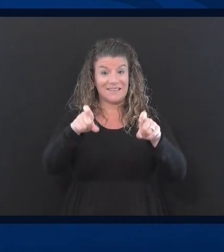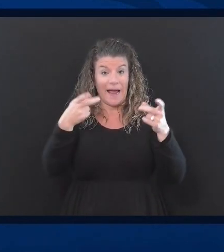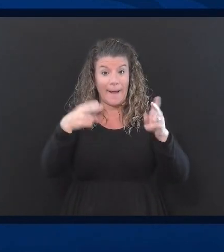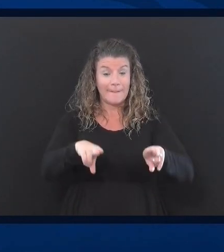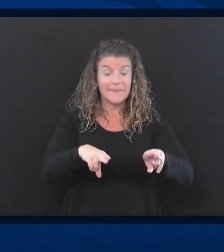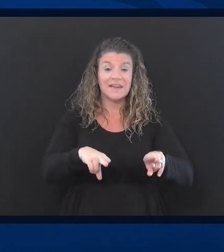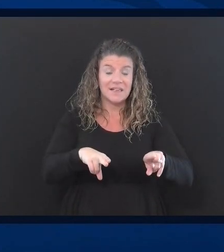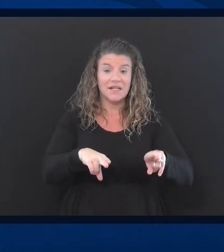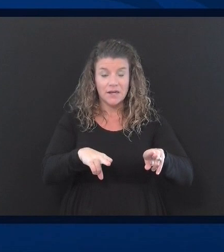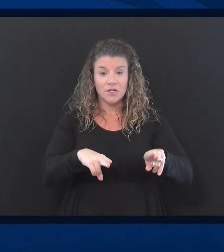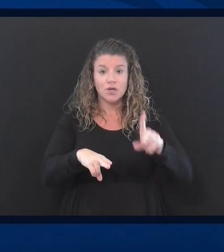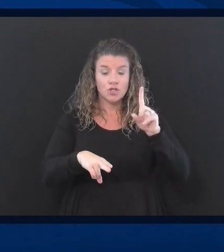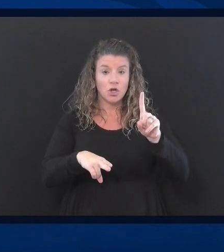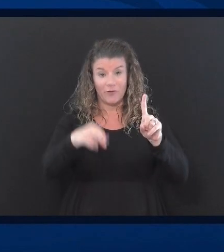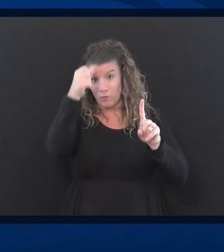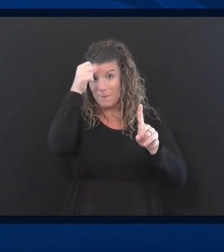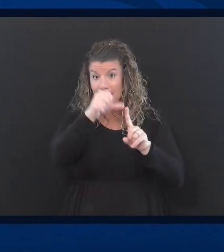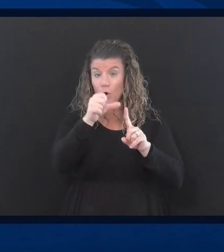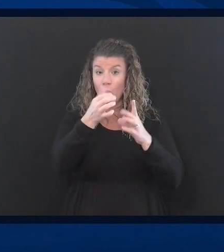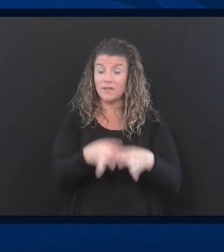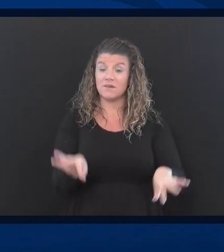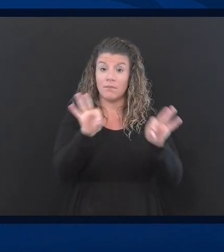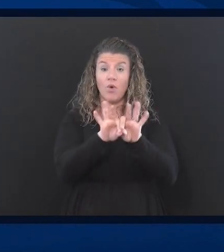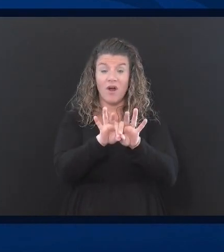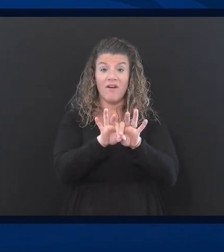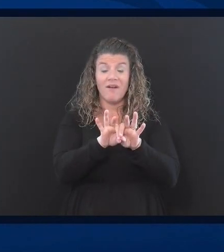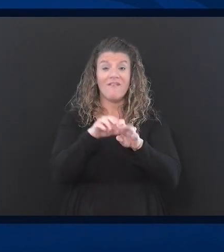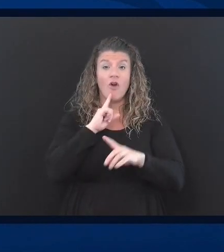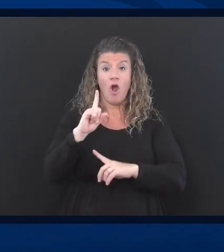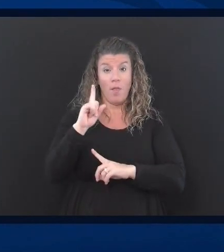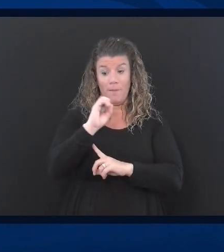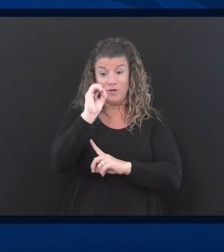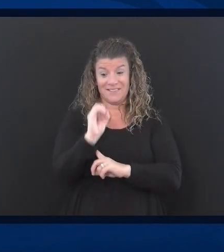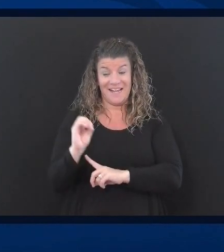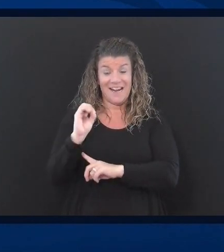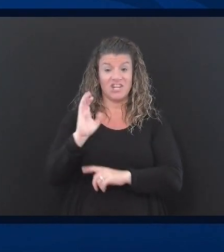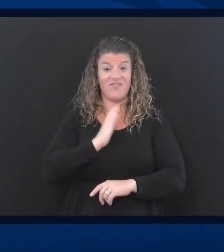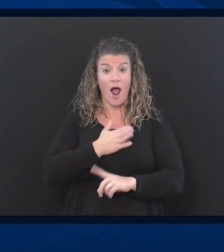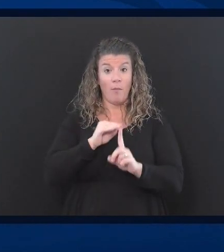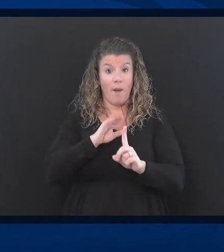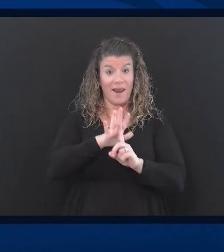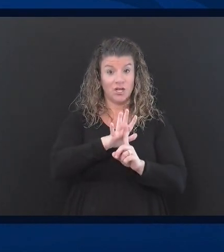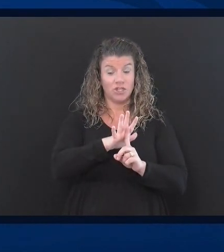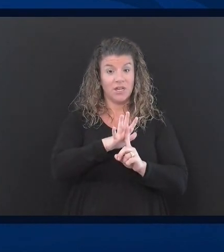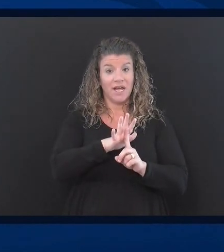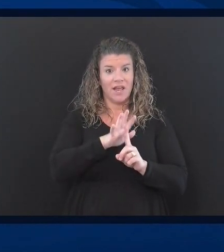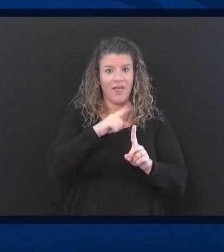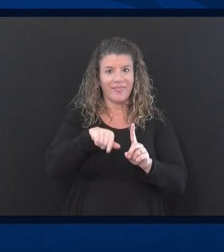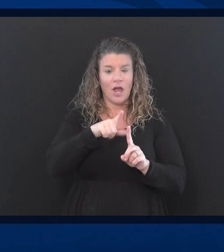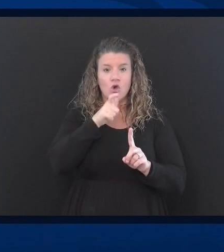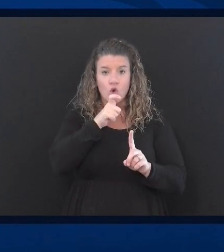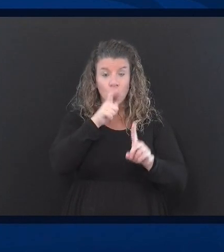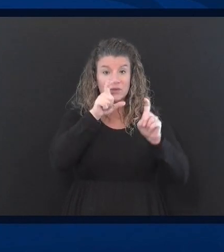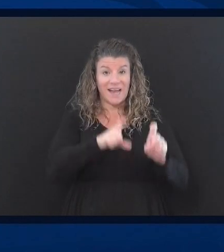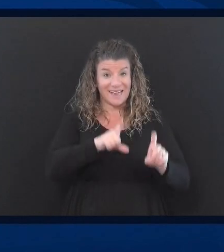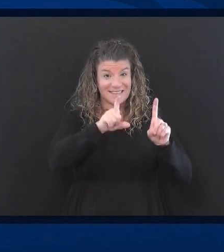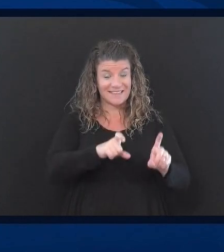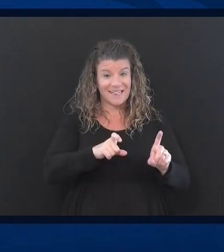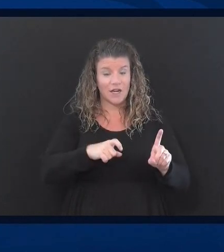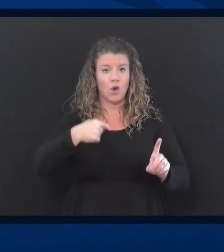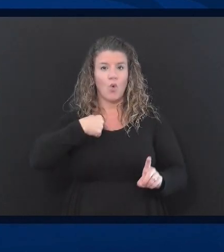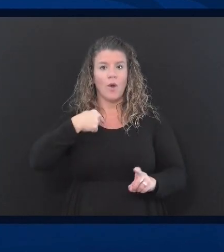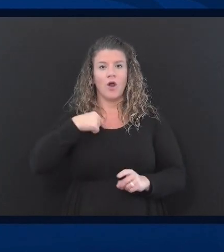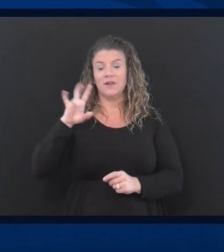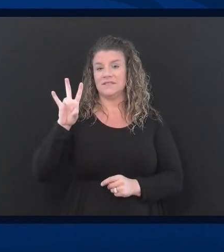The bottom line is this, per percentage of our population that have been tested, we are at